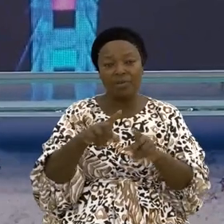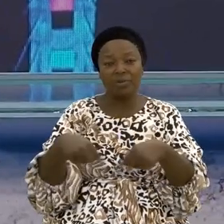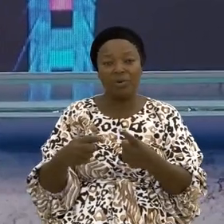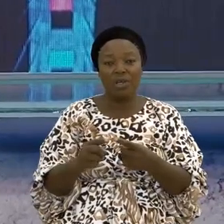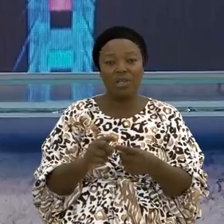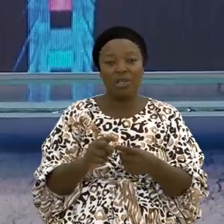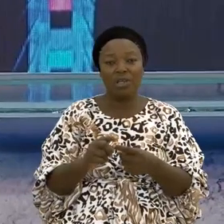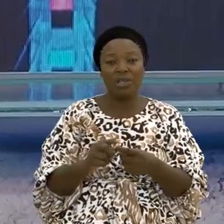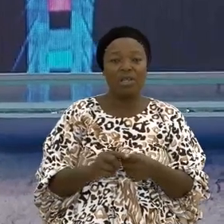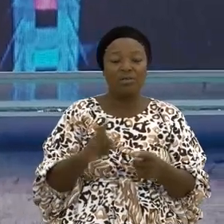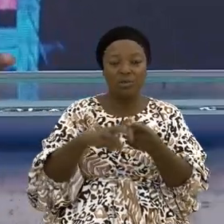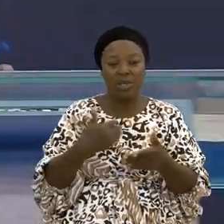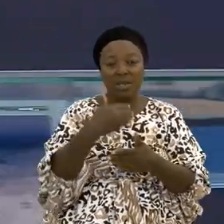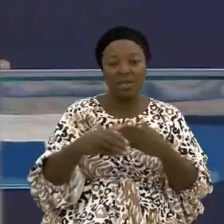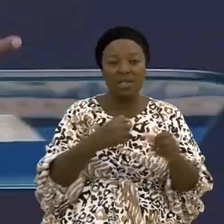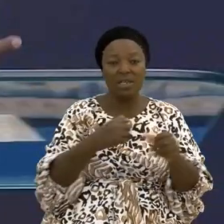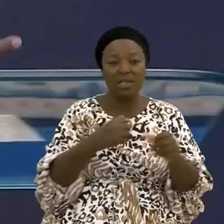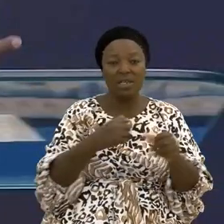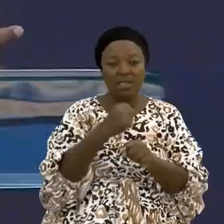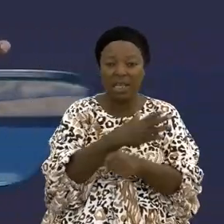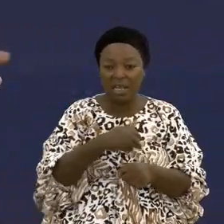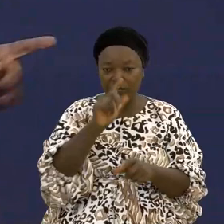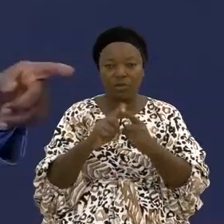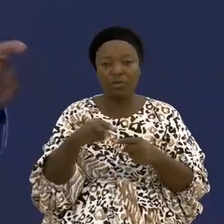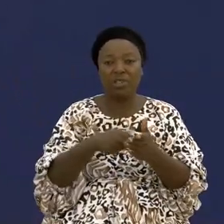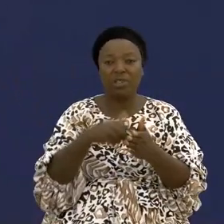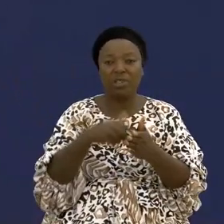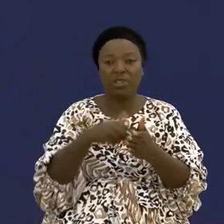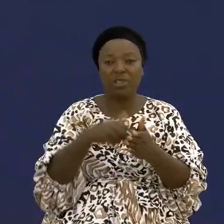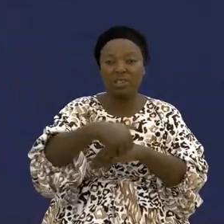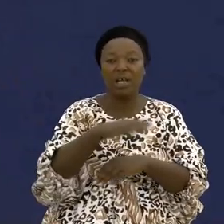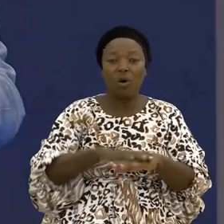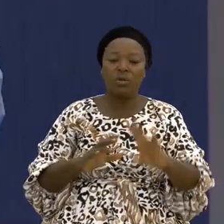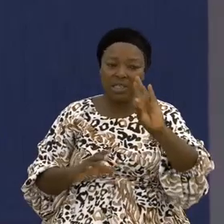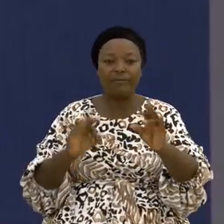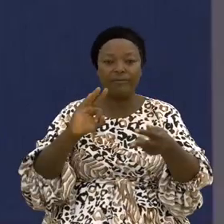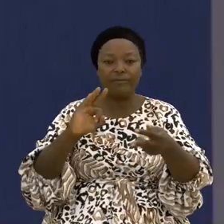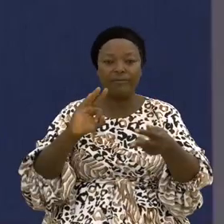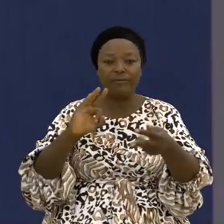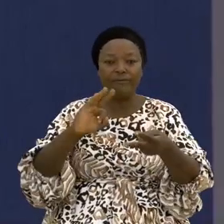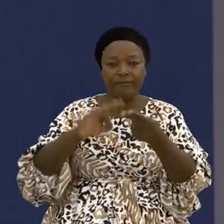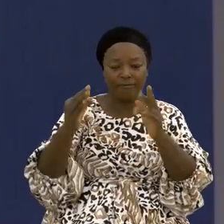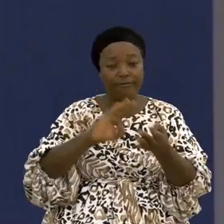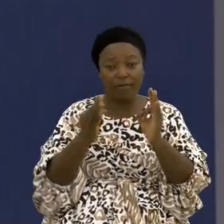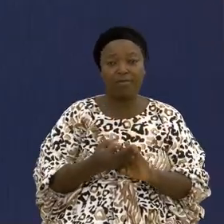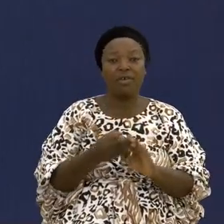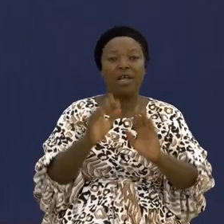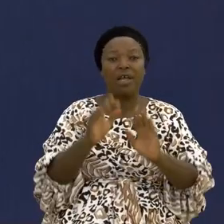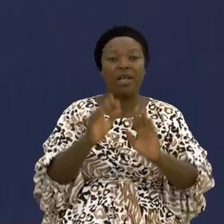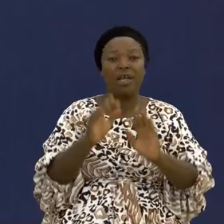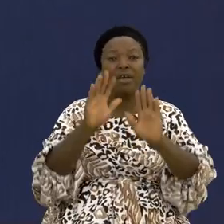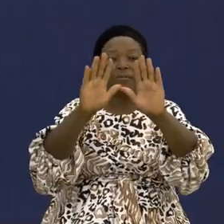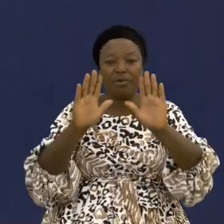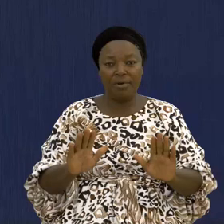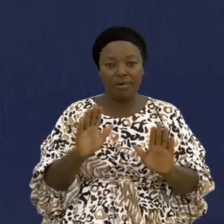to the next year. And I'm talking to you tonight on sevenfold miracle for